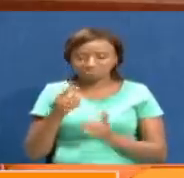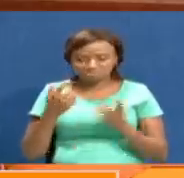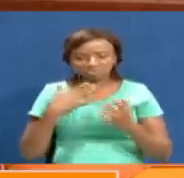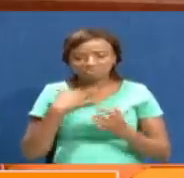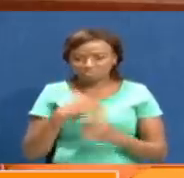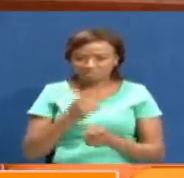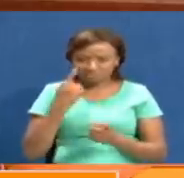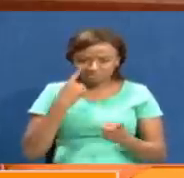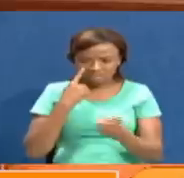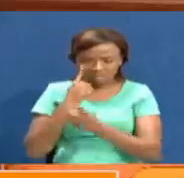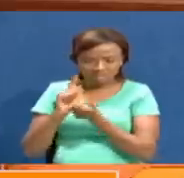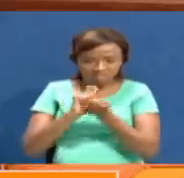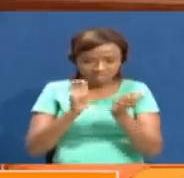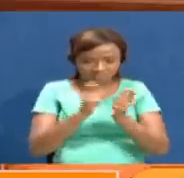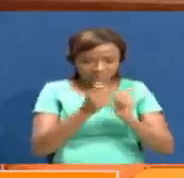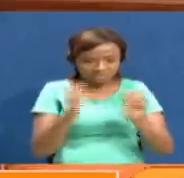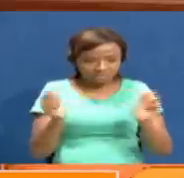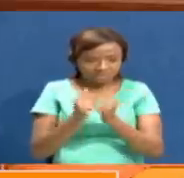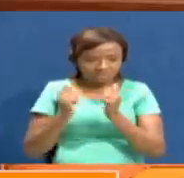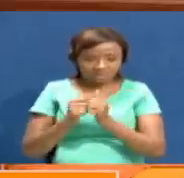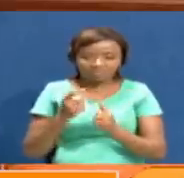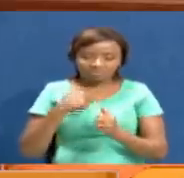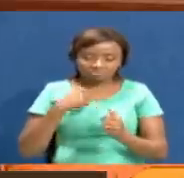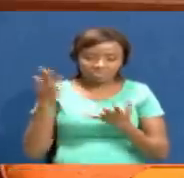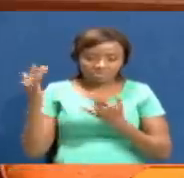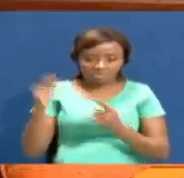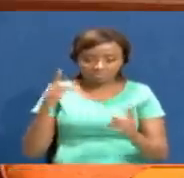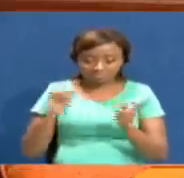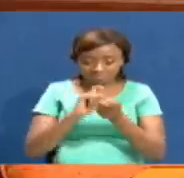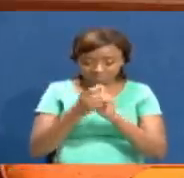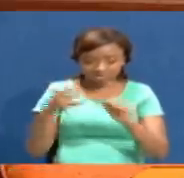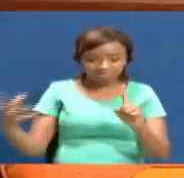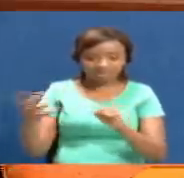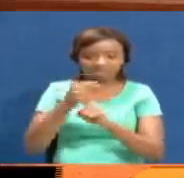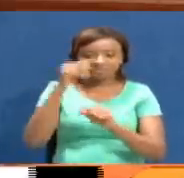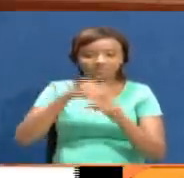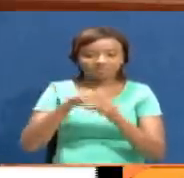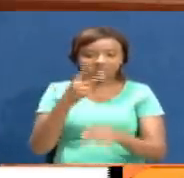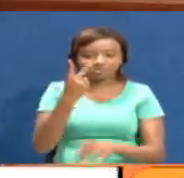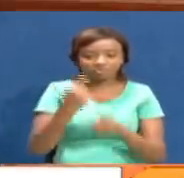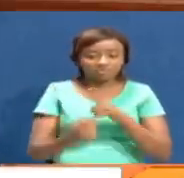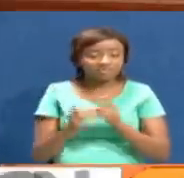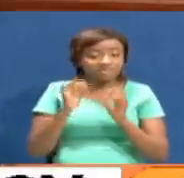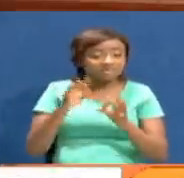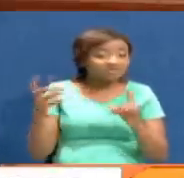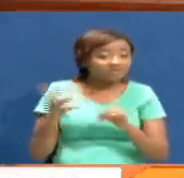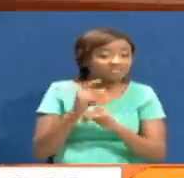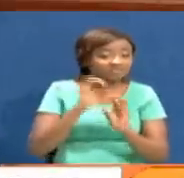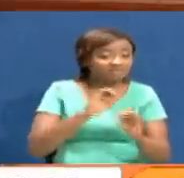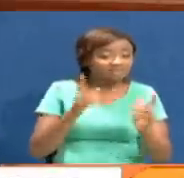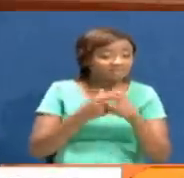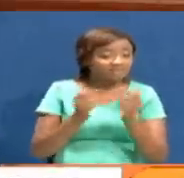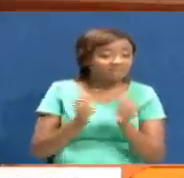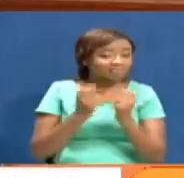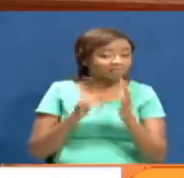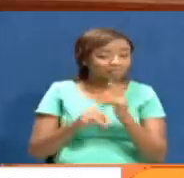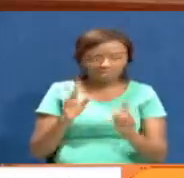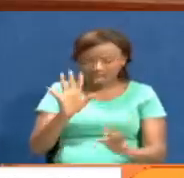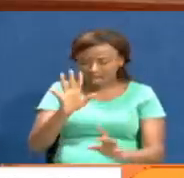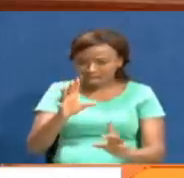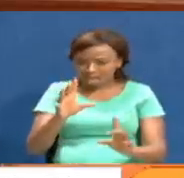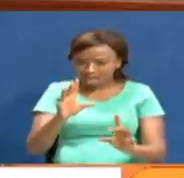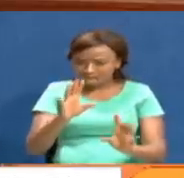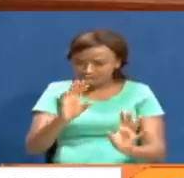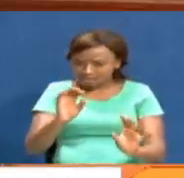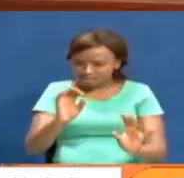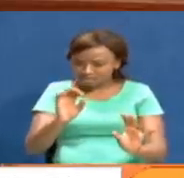So that's my determination, and I hope I'll achieve it within that 2 year period. And if you don't? There's nothing like don't